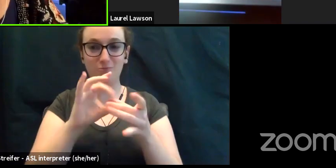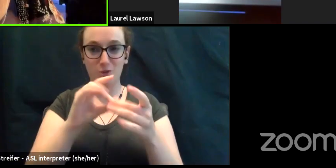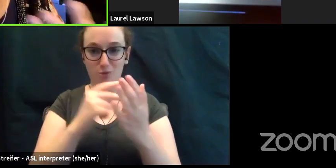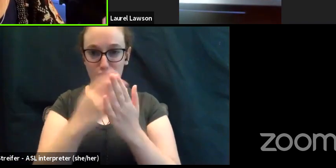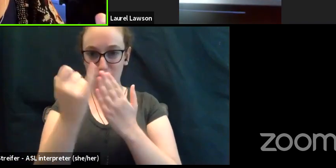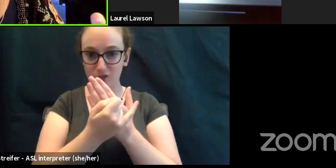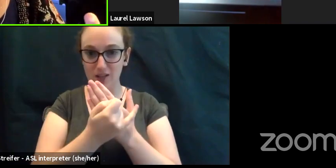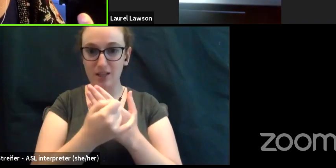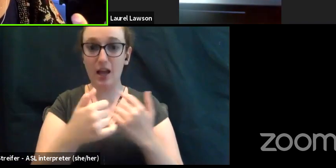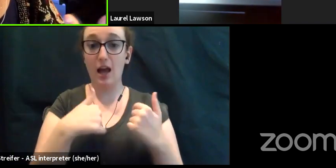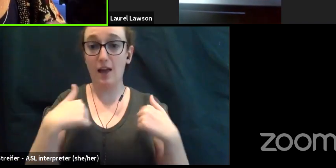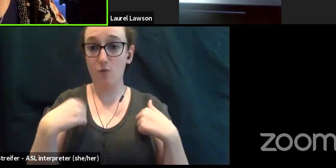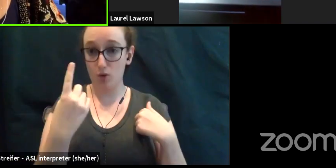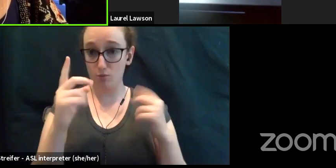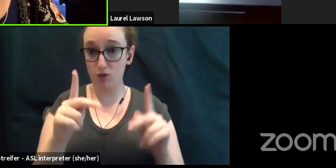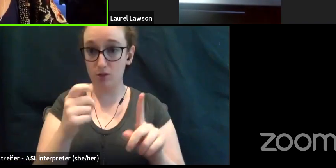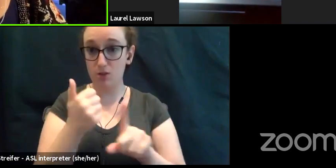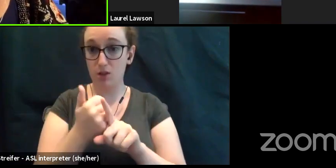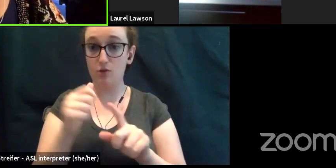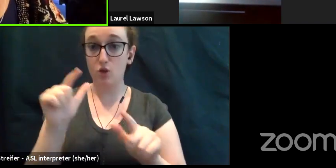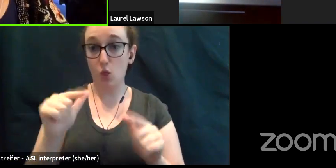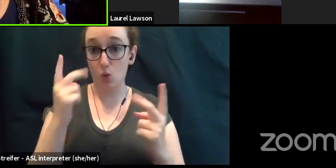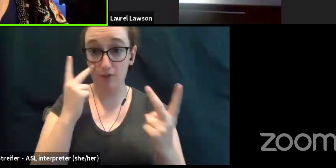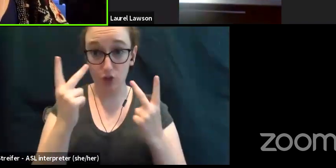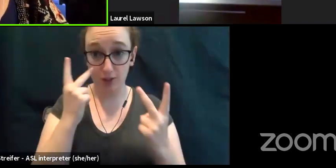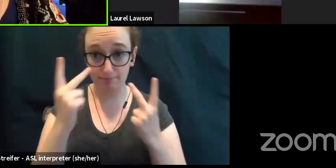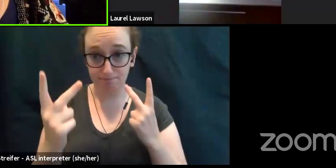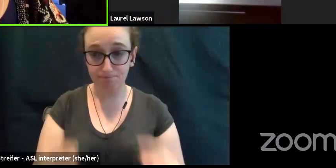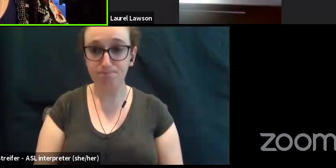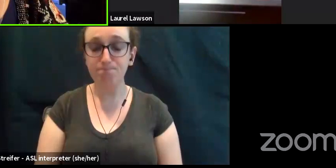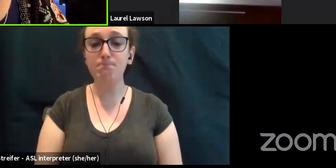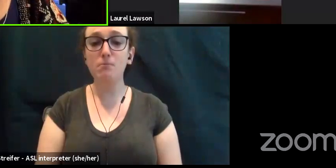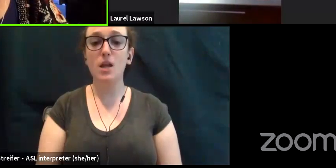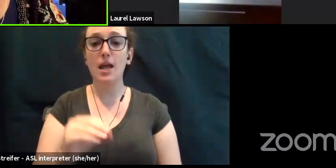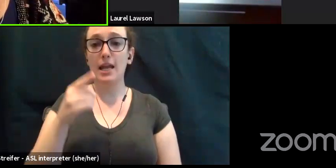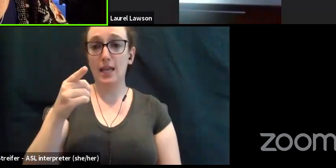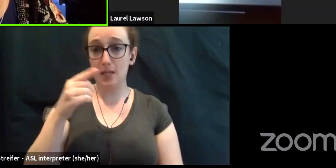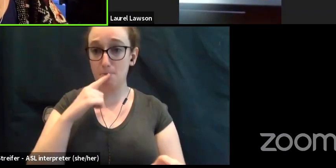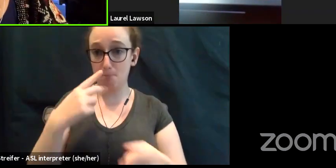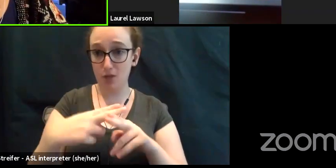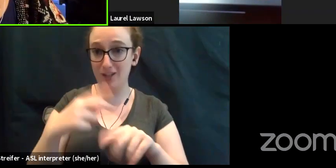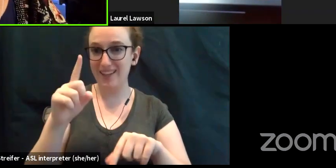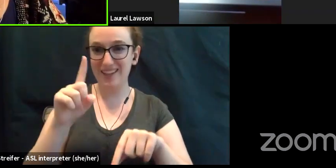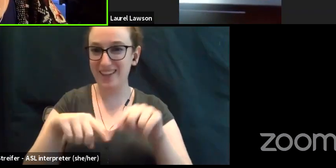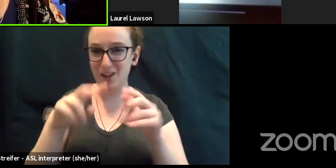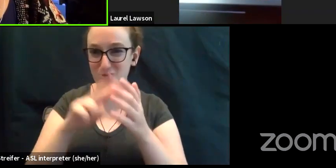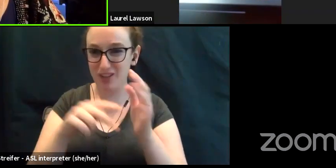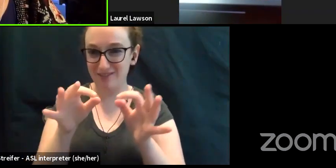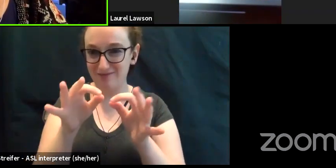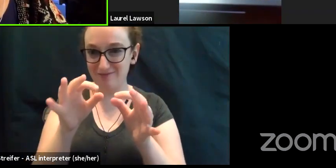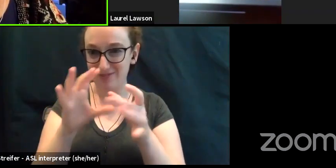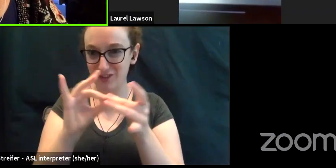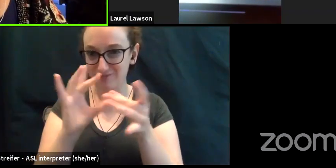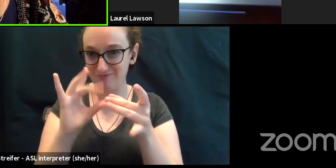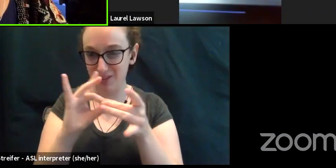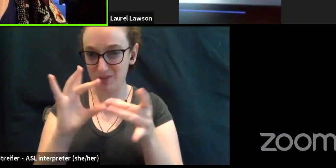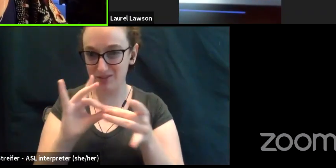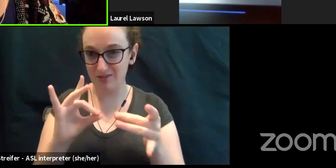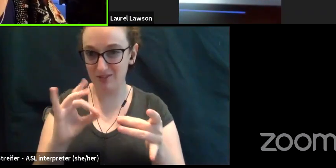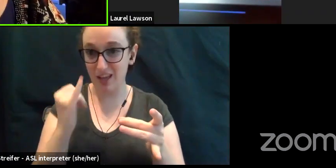a low-sighted actor, writer, and he brought up the fact he can't read the chat. So if we're going to go live and